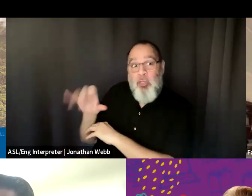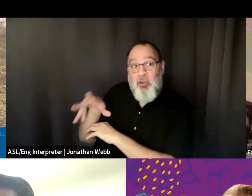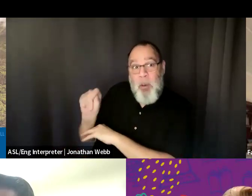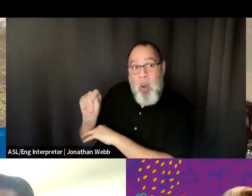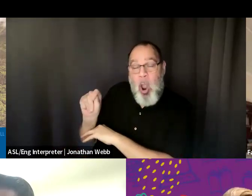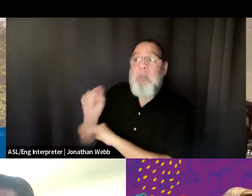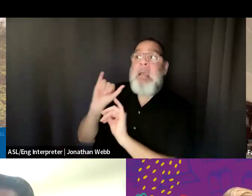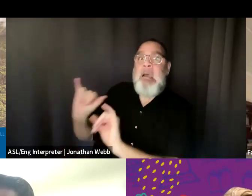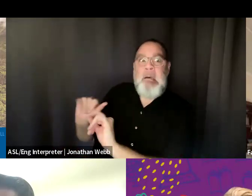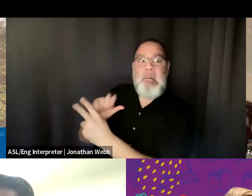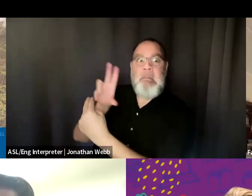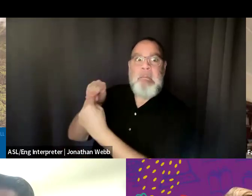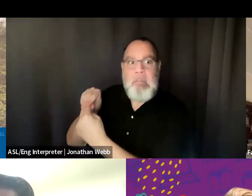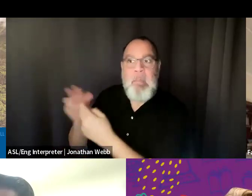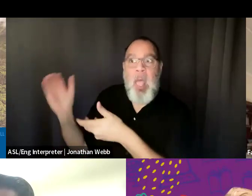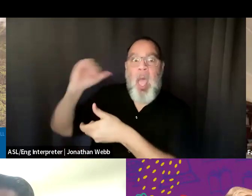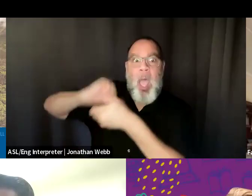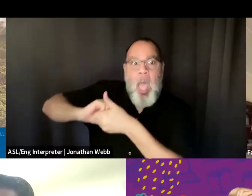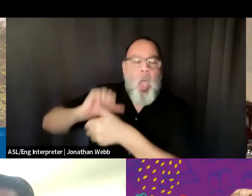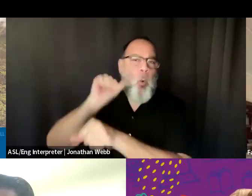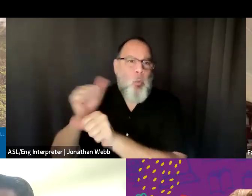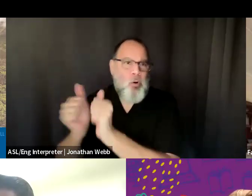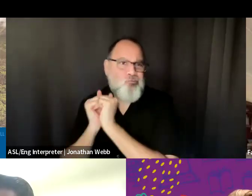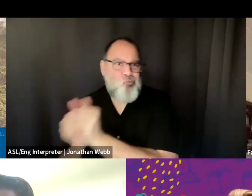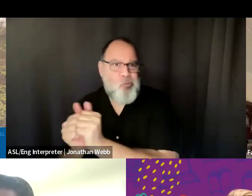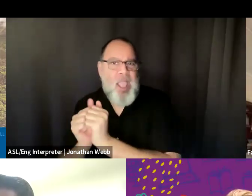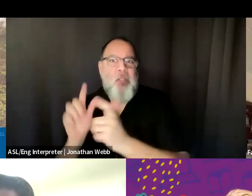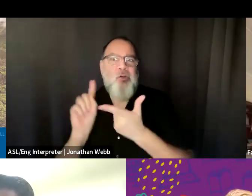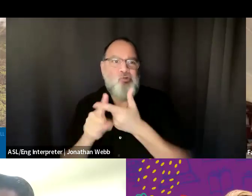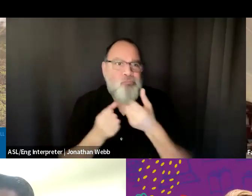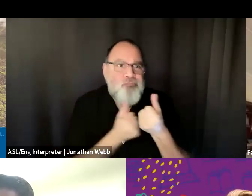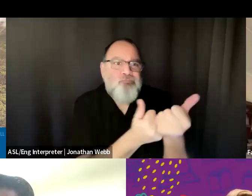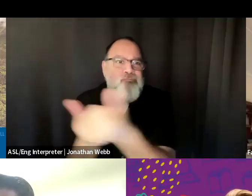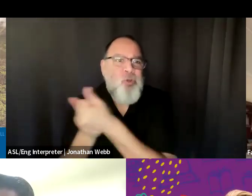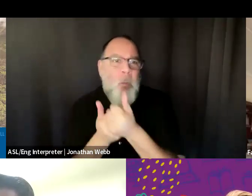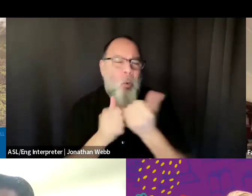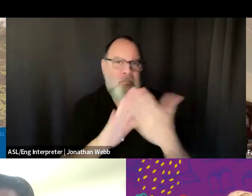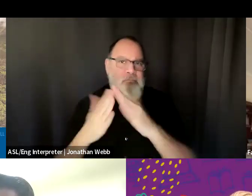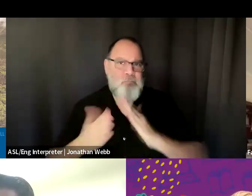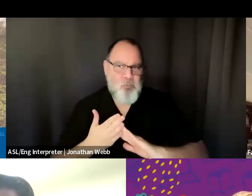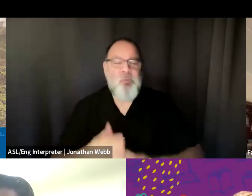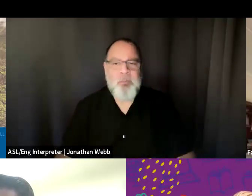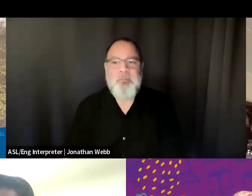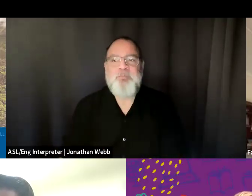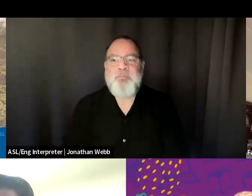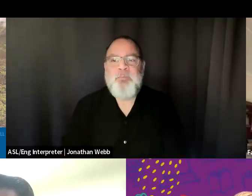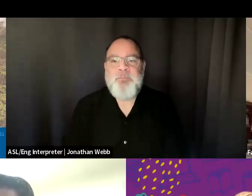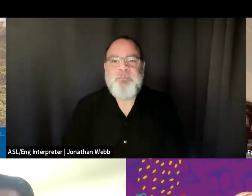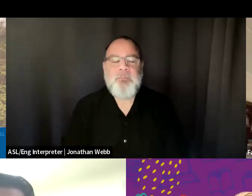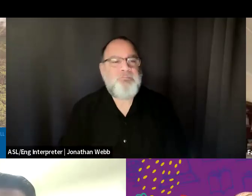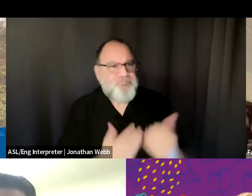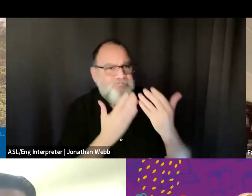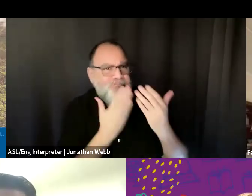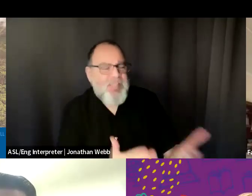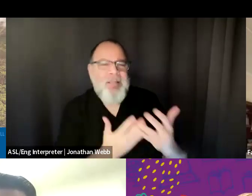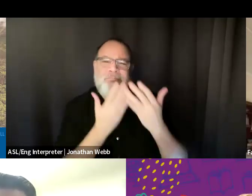keep things local, looking at the kind of larger challenges that we face. Yeah, no, thank you so much. And I really appreciate you all